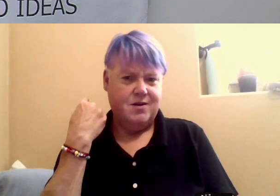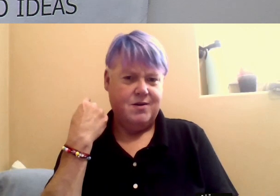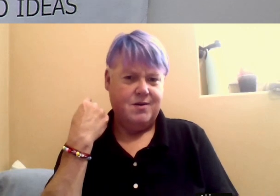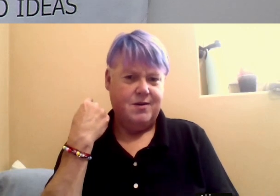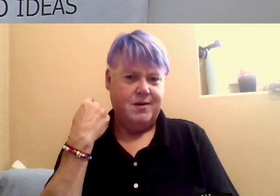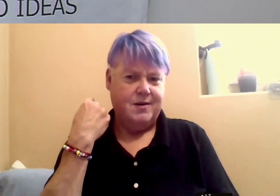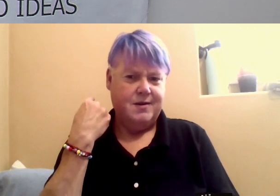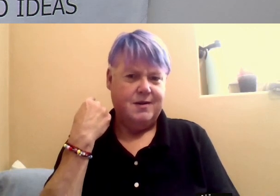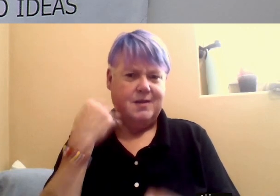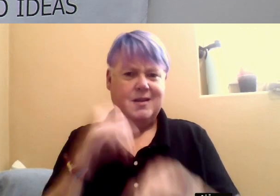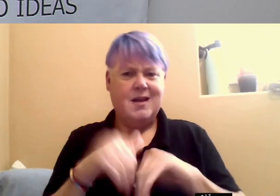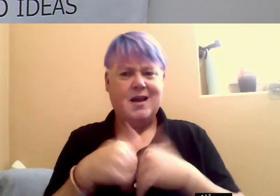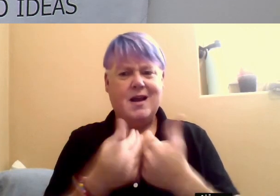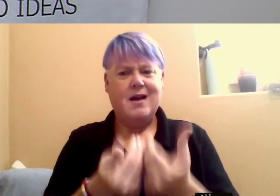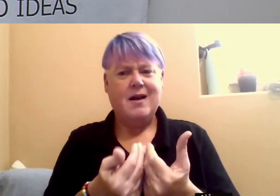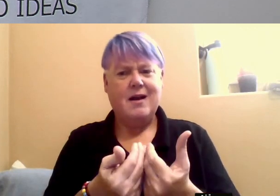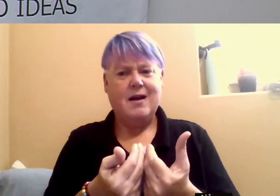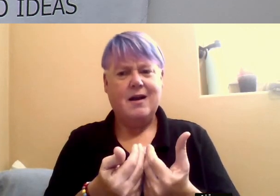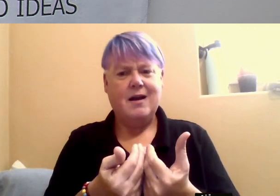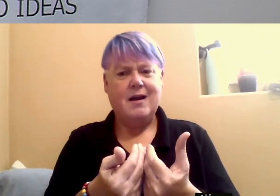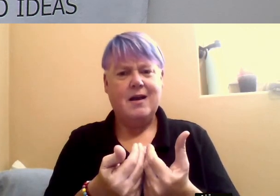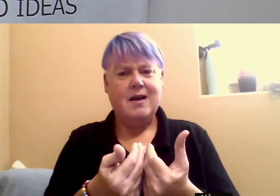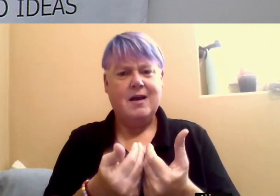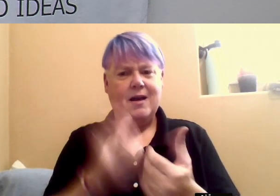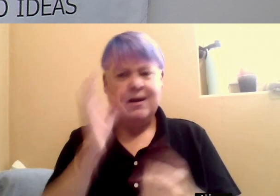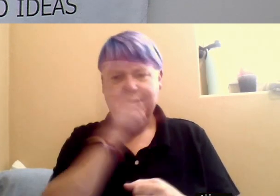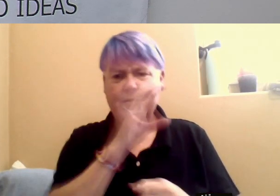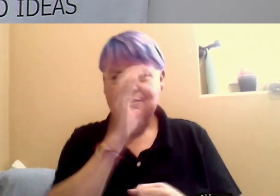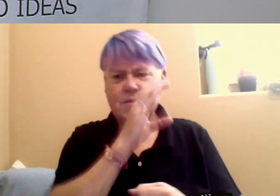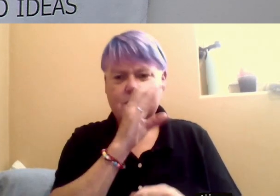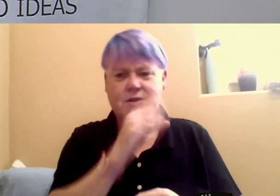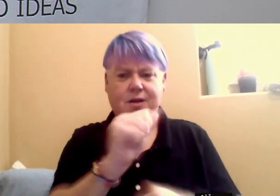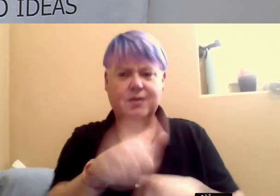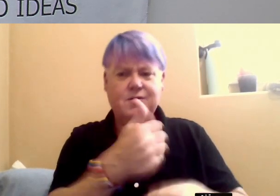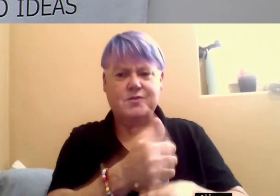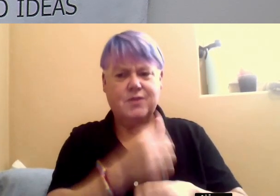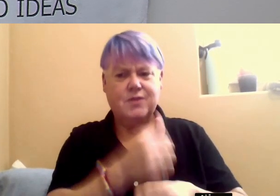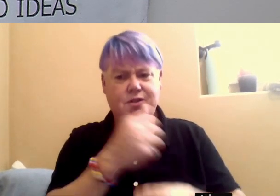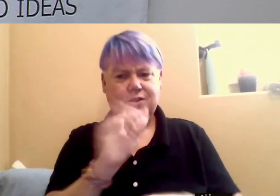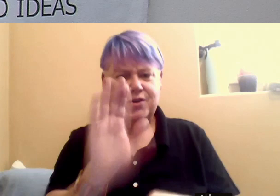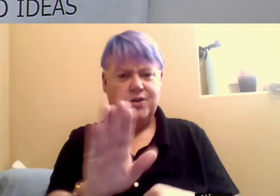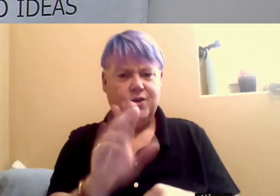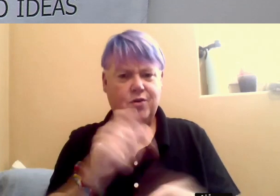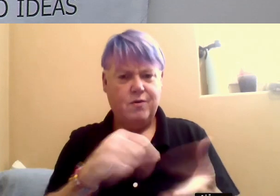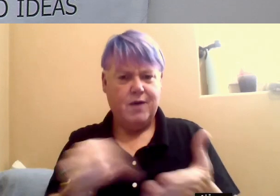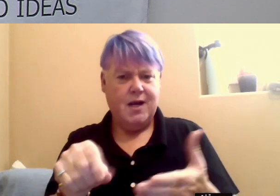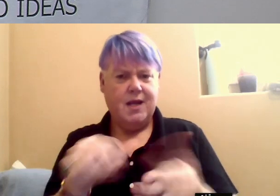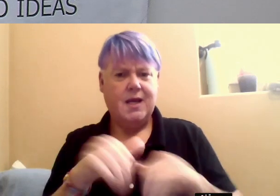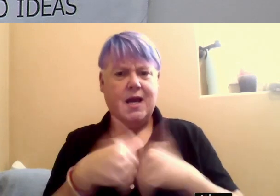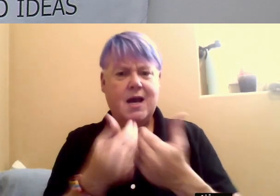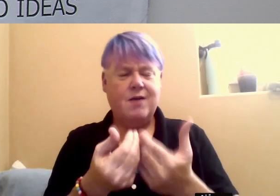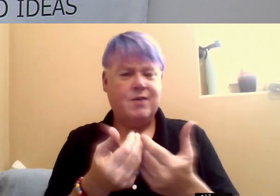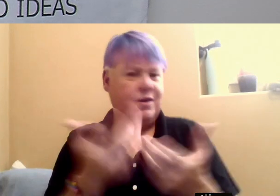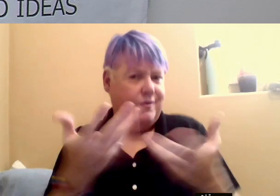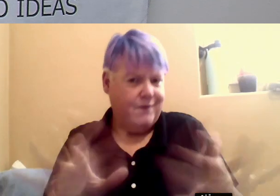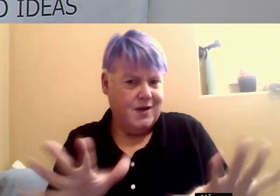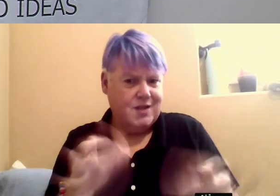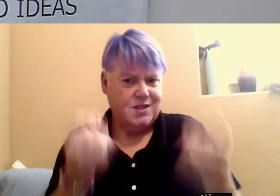like, how do you structure your writing? How is it that you're able to, come up with so much new material?